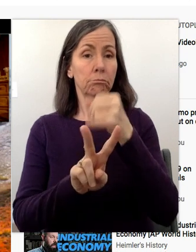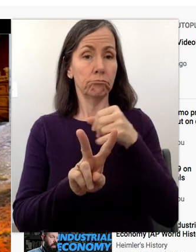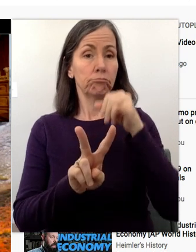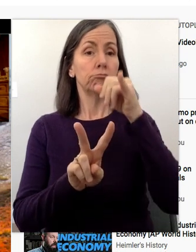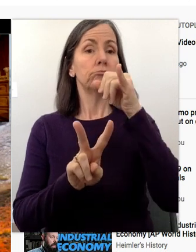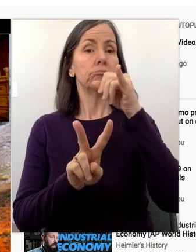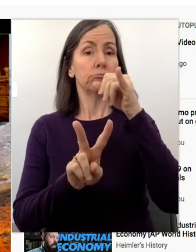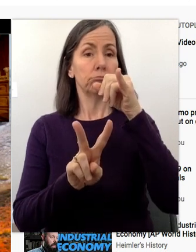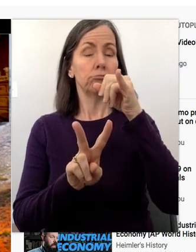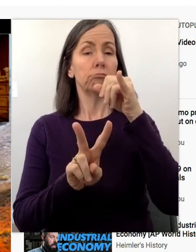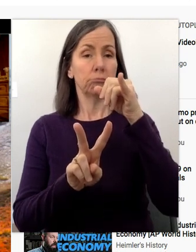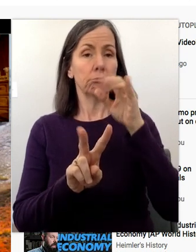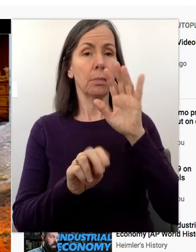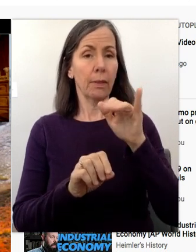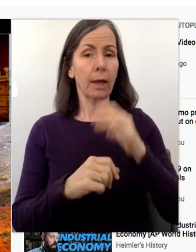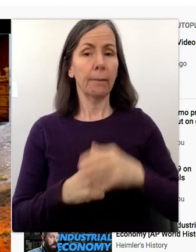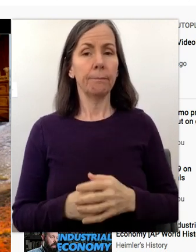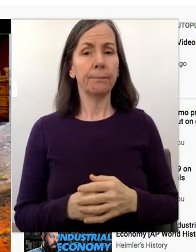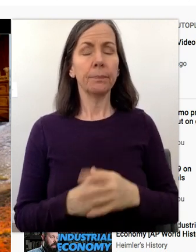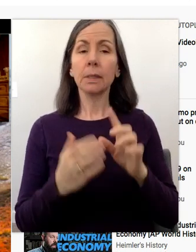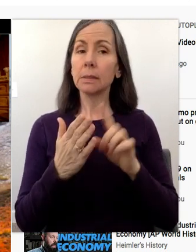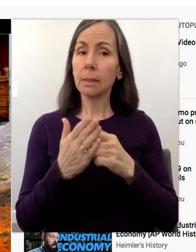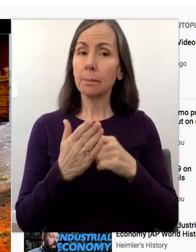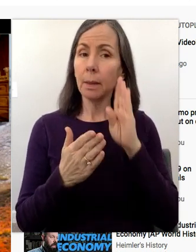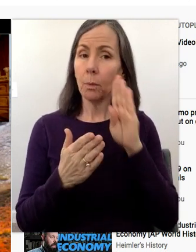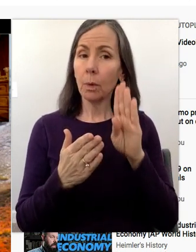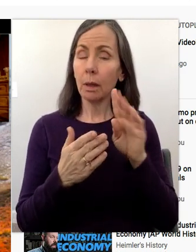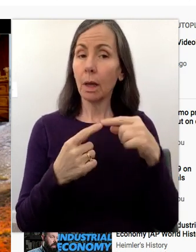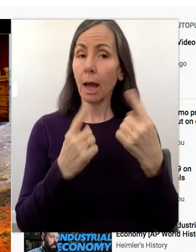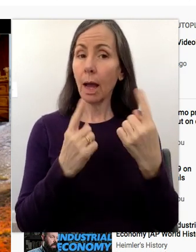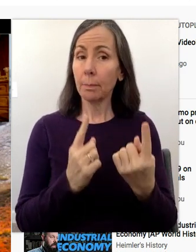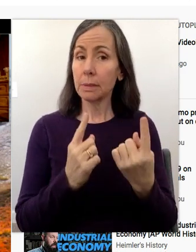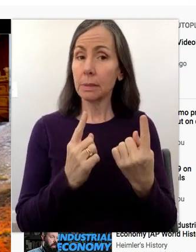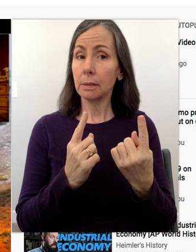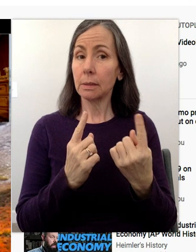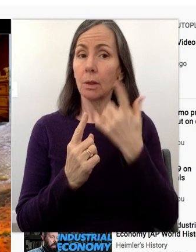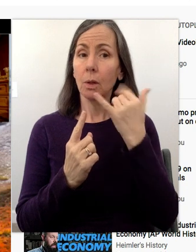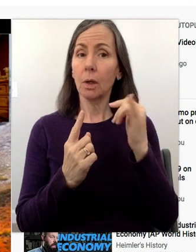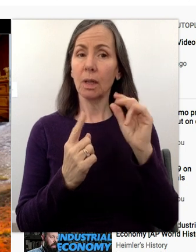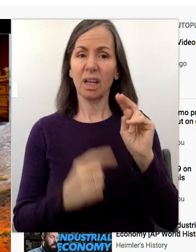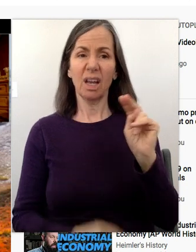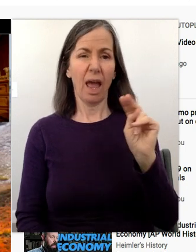Sometimes the shape of the graph goes the other way and looks like an N.